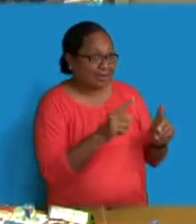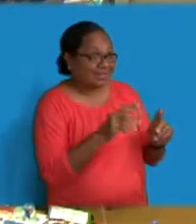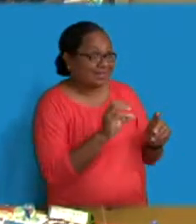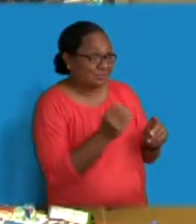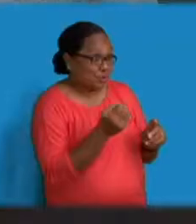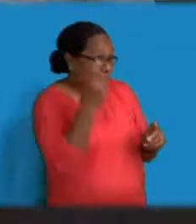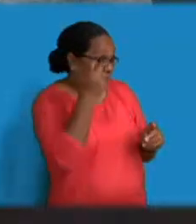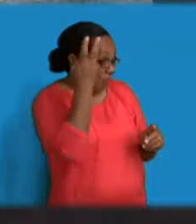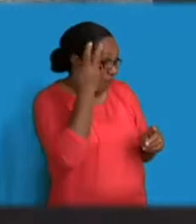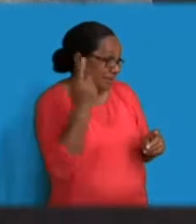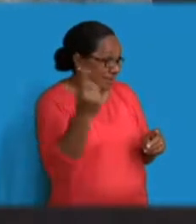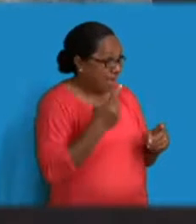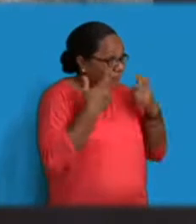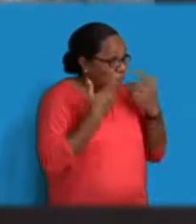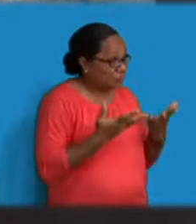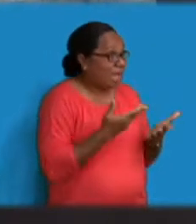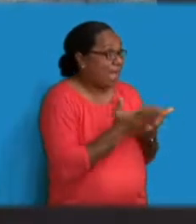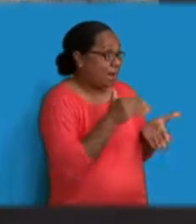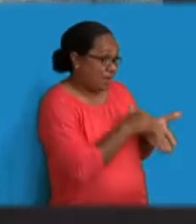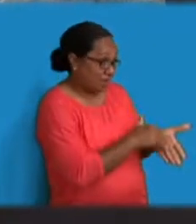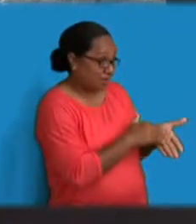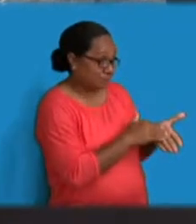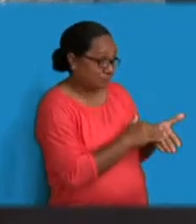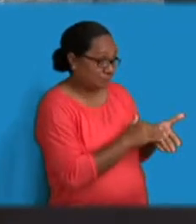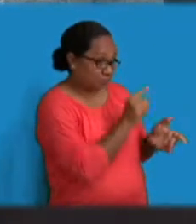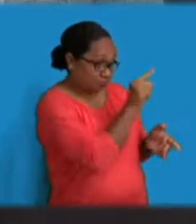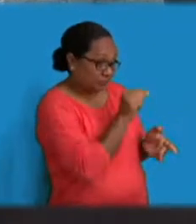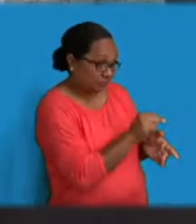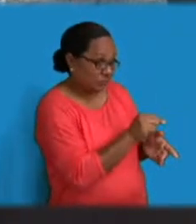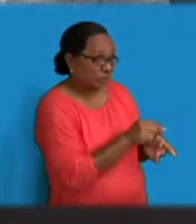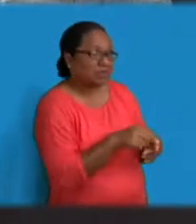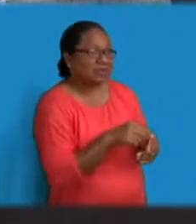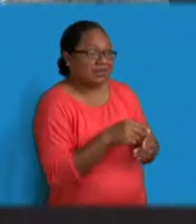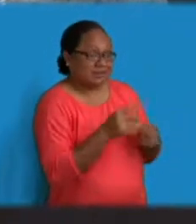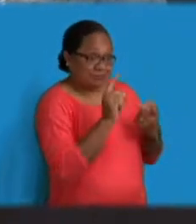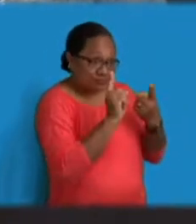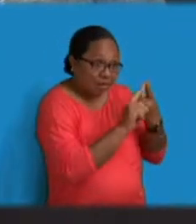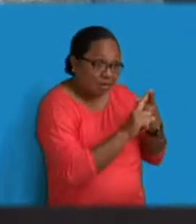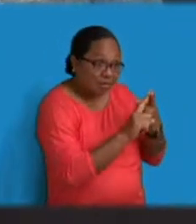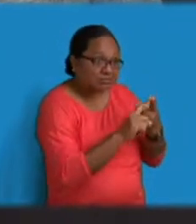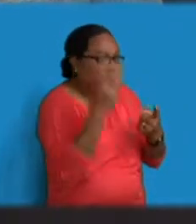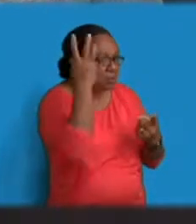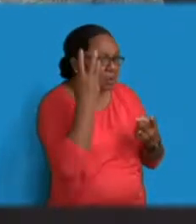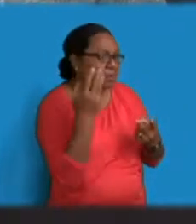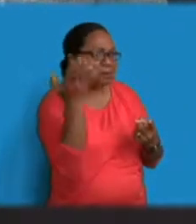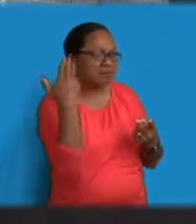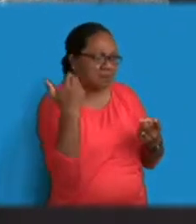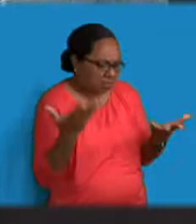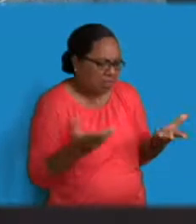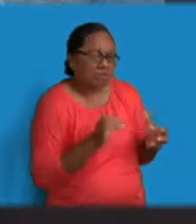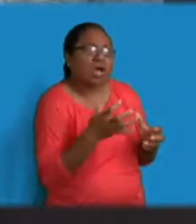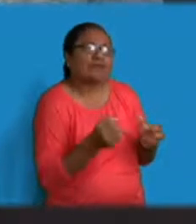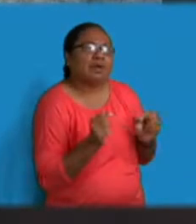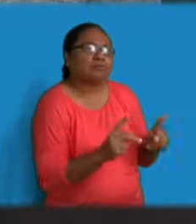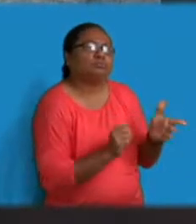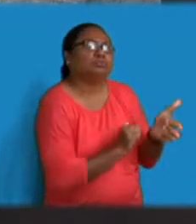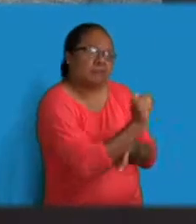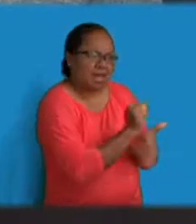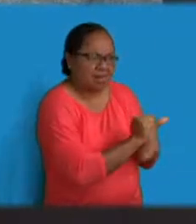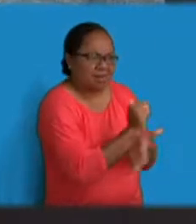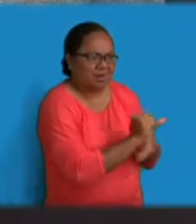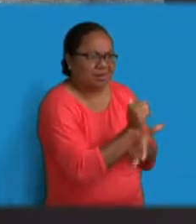Speaker. For starters, some of these women have never had an opportunity to sell what they're making